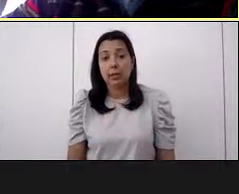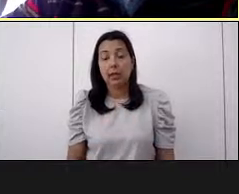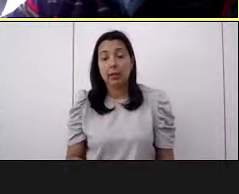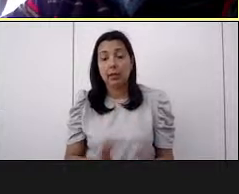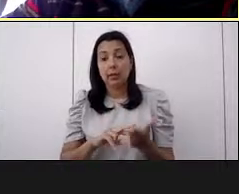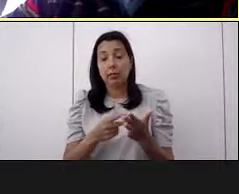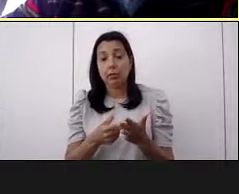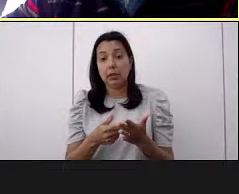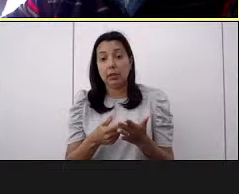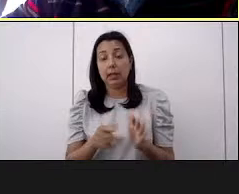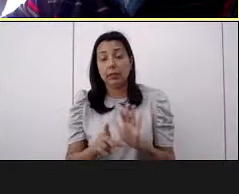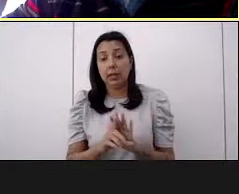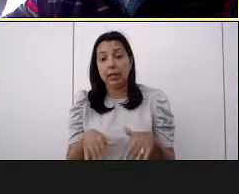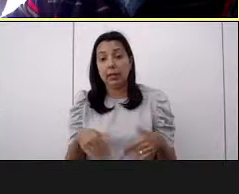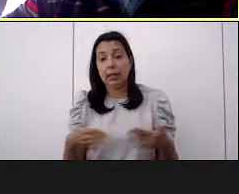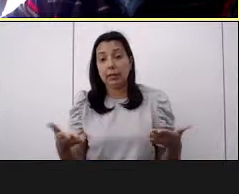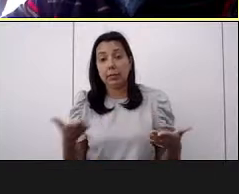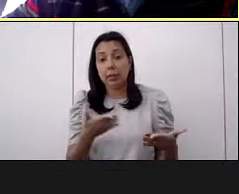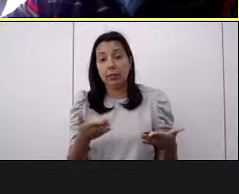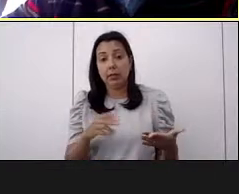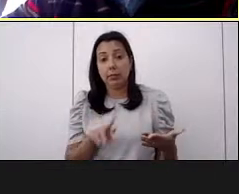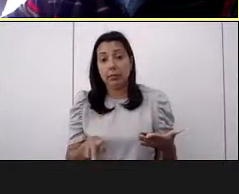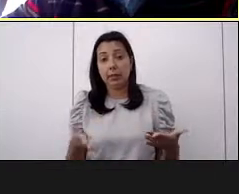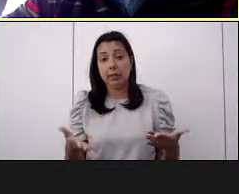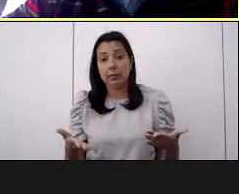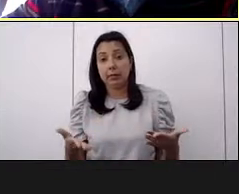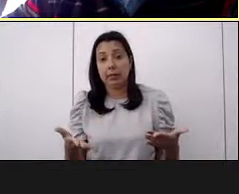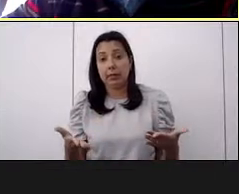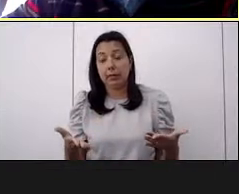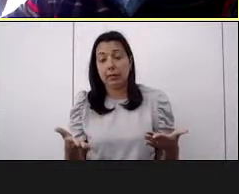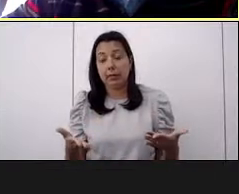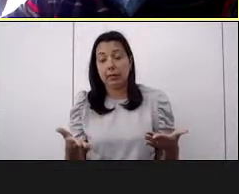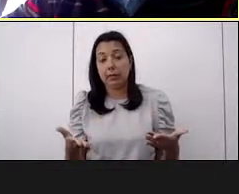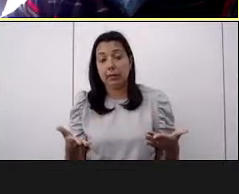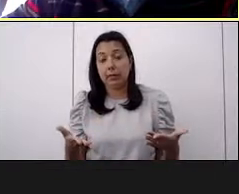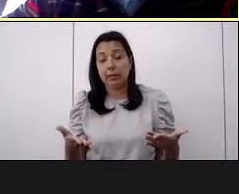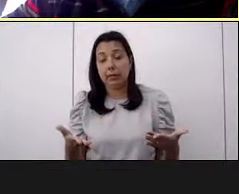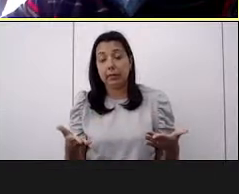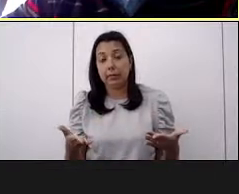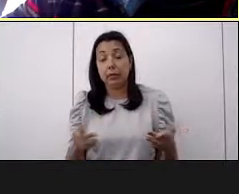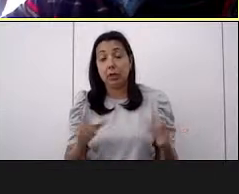results with a minimum of unintended consequences.